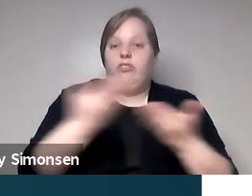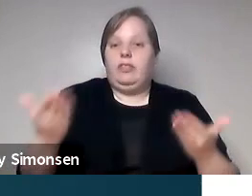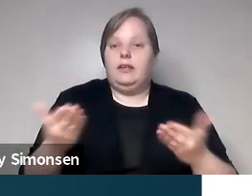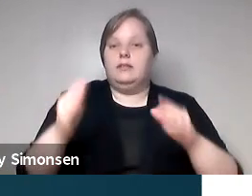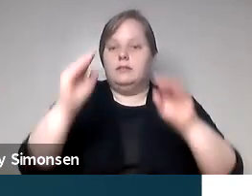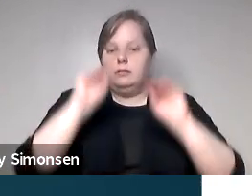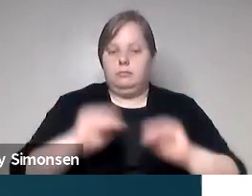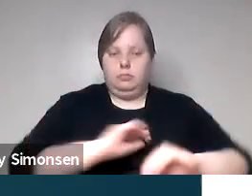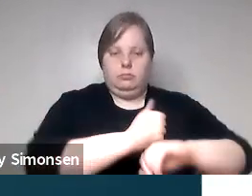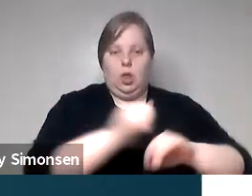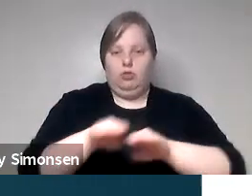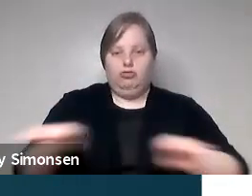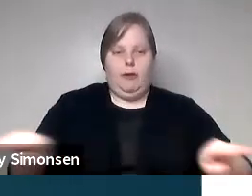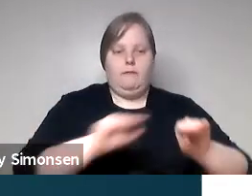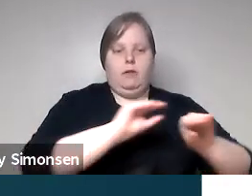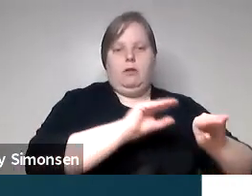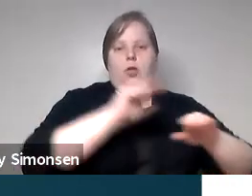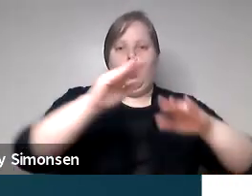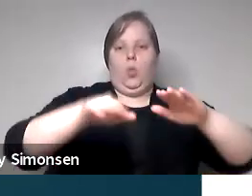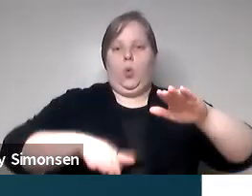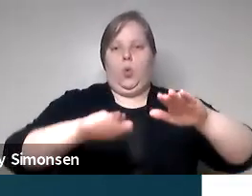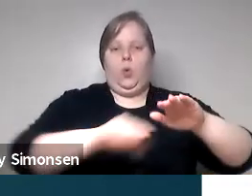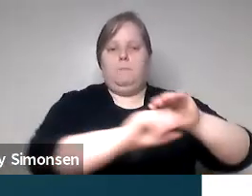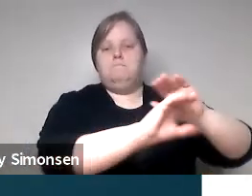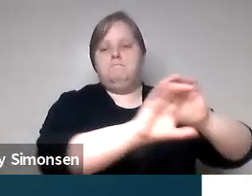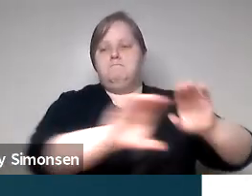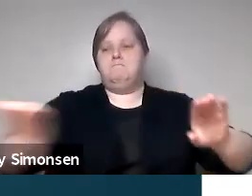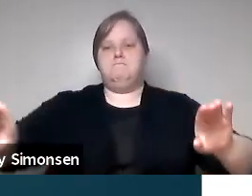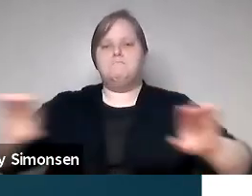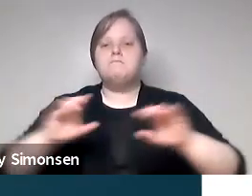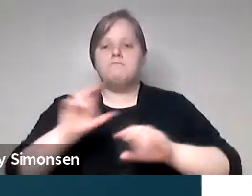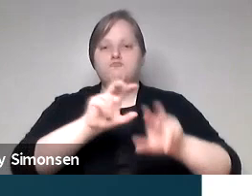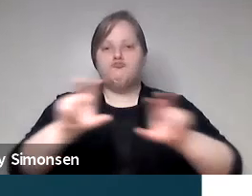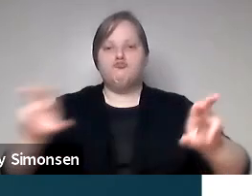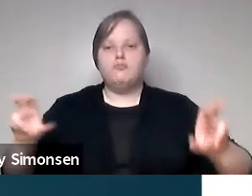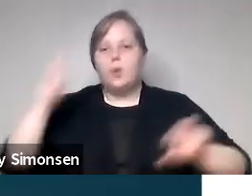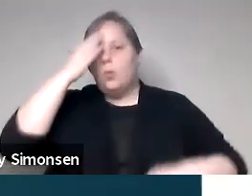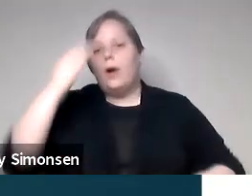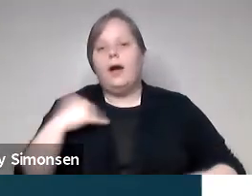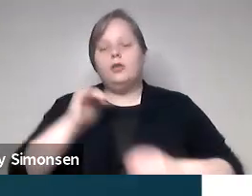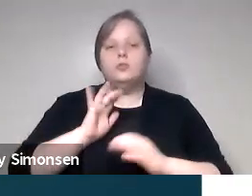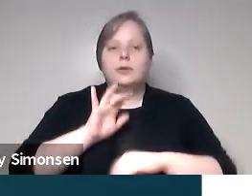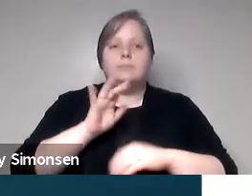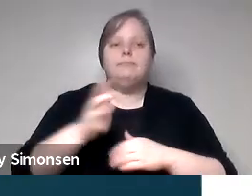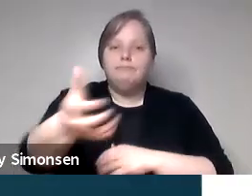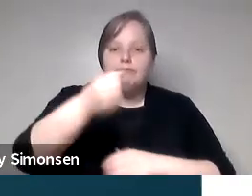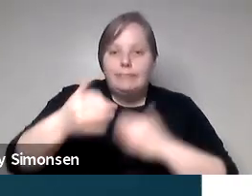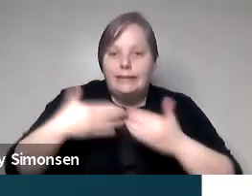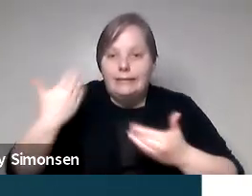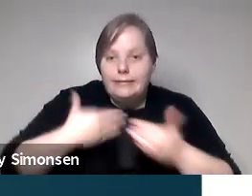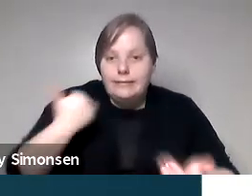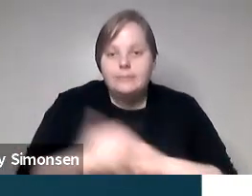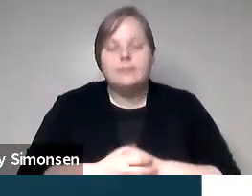shelf where they're easy for you to reach. Those items, like I said, are used often, simple